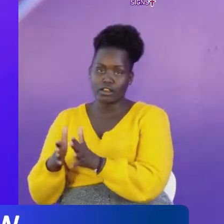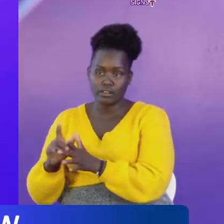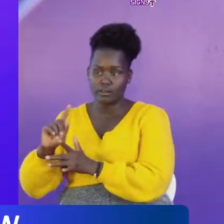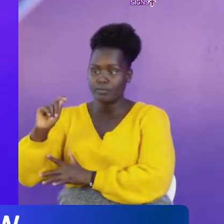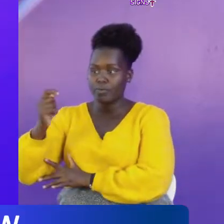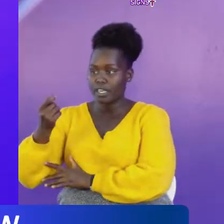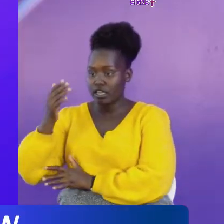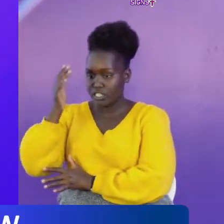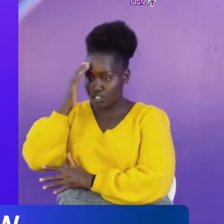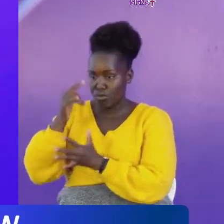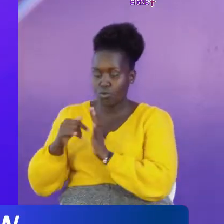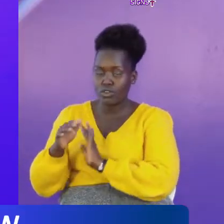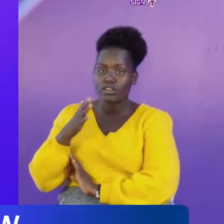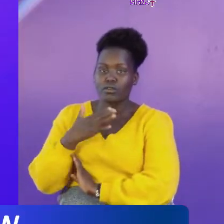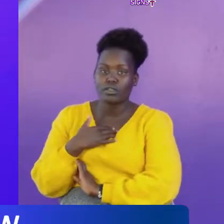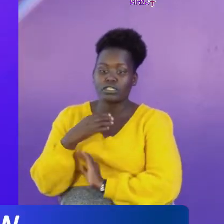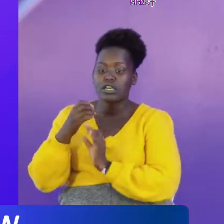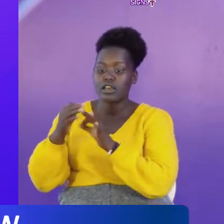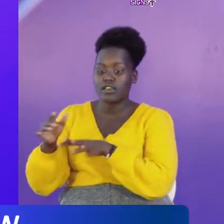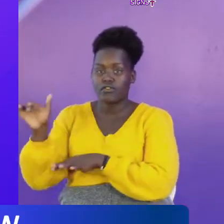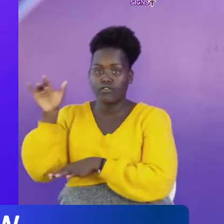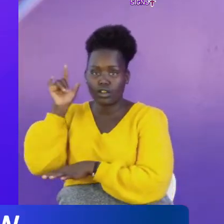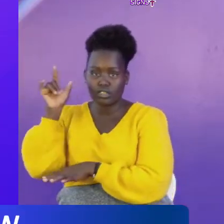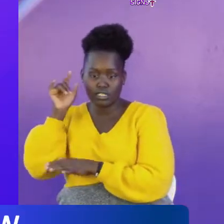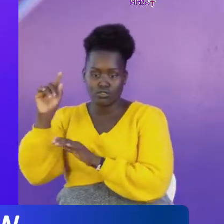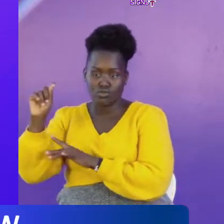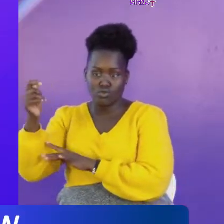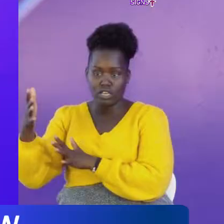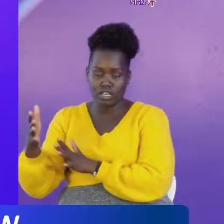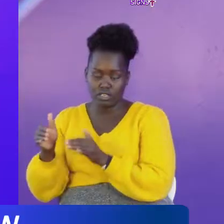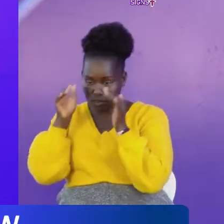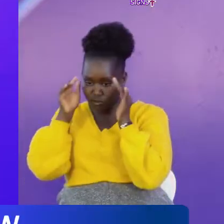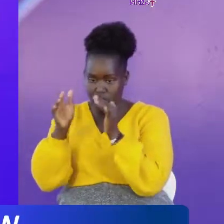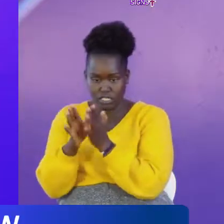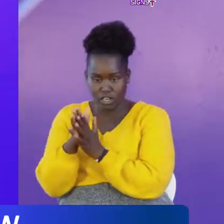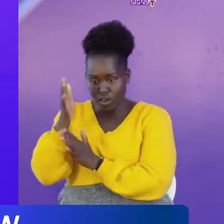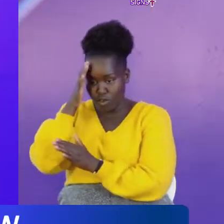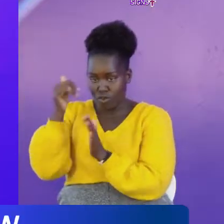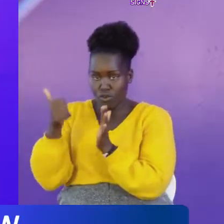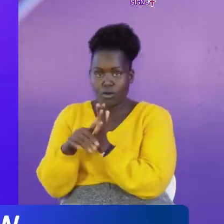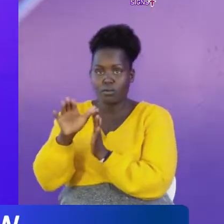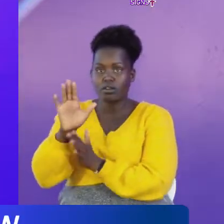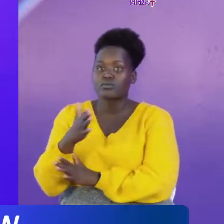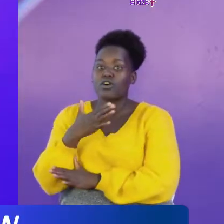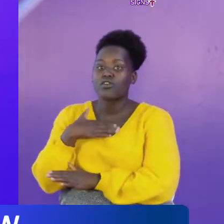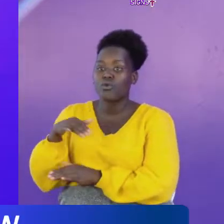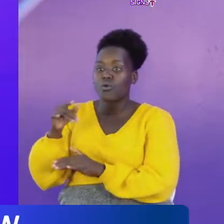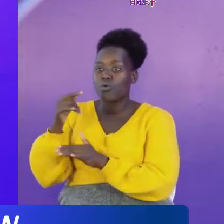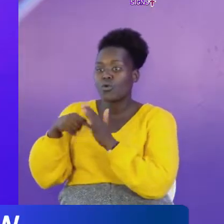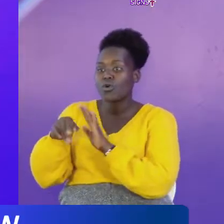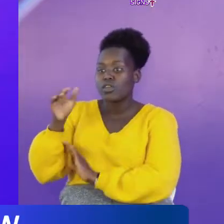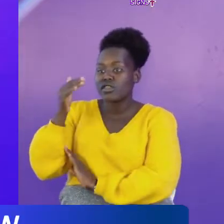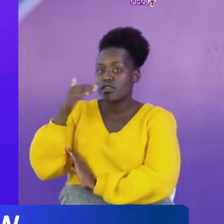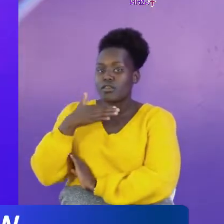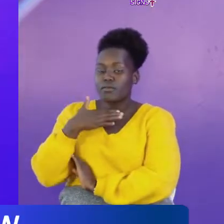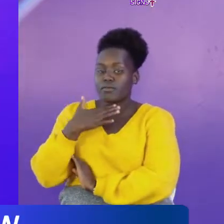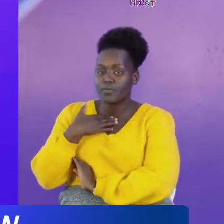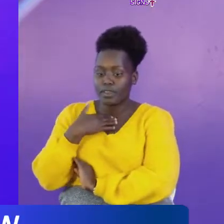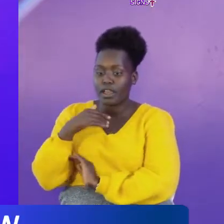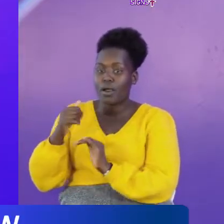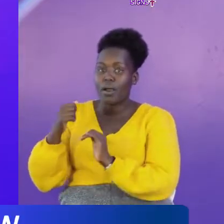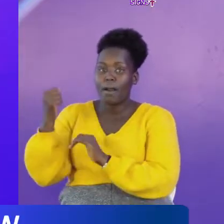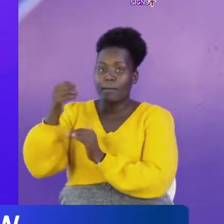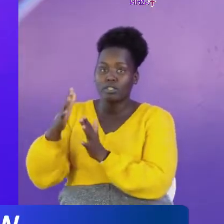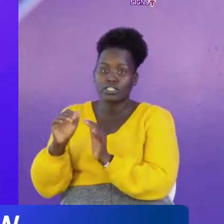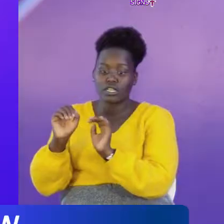know what they want. If you listen to Kenyans keenly, they know their problems, they know what they want. Politicians can jump up